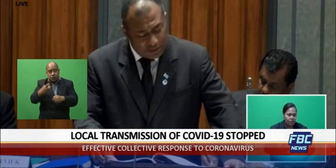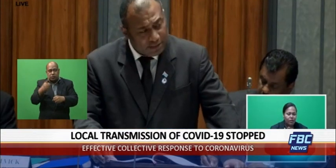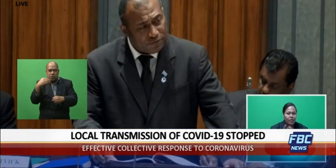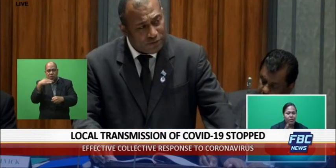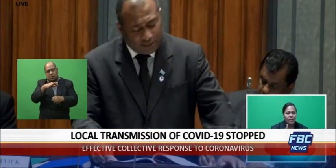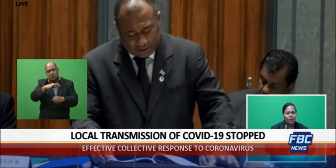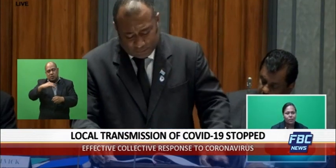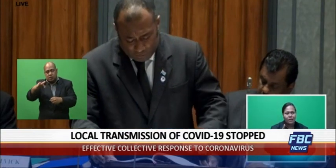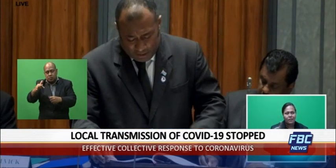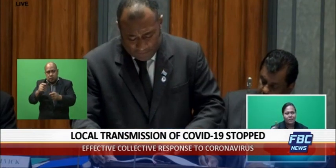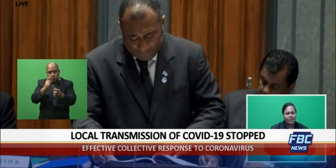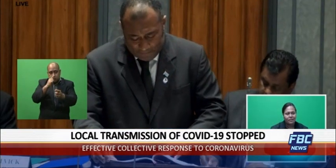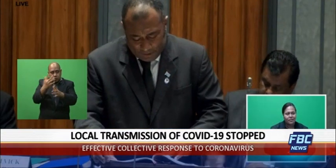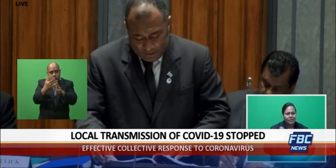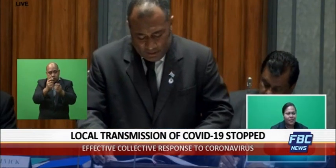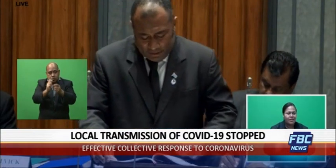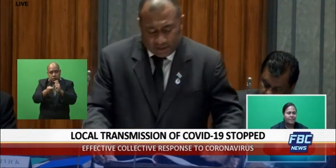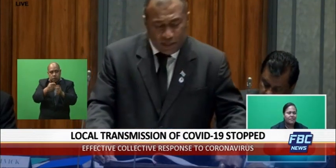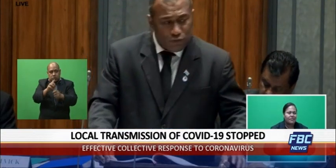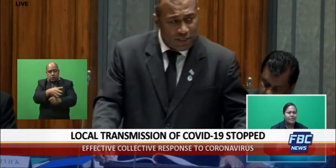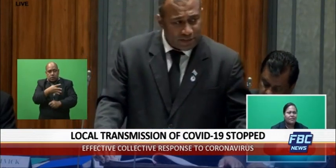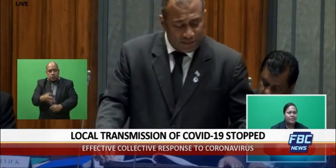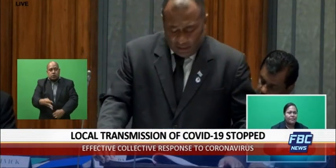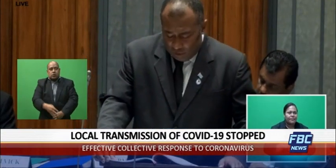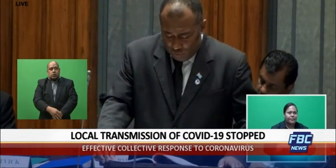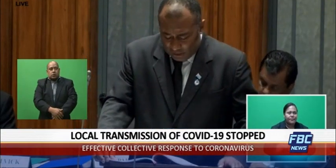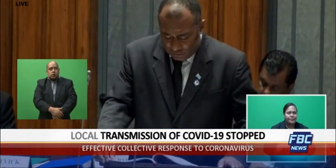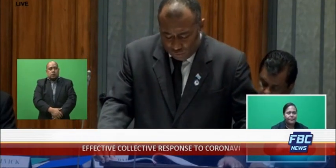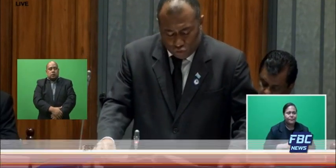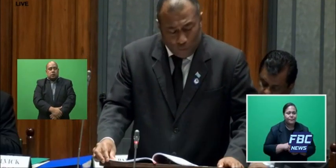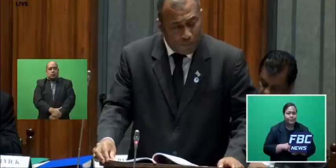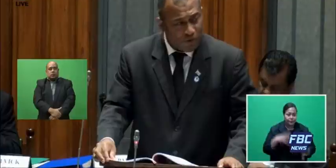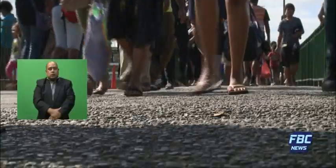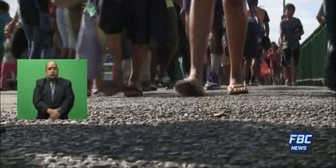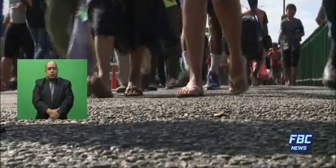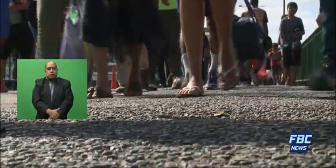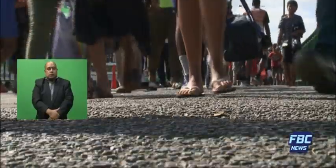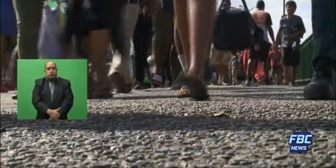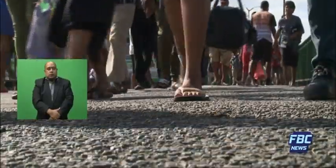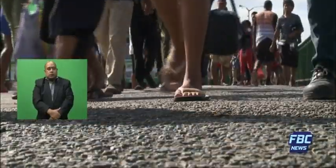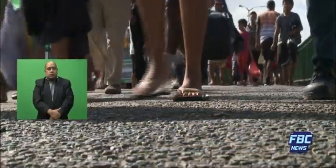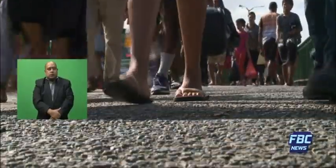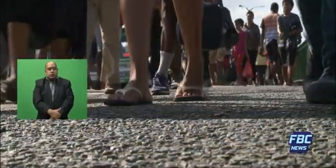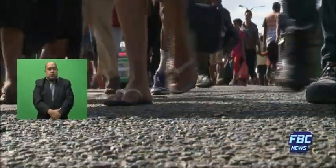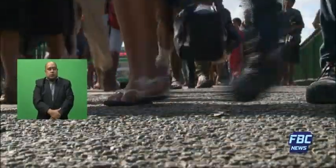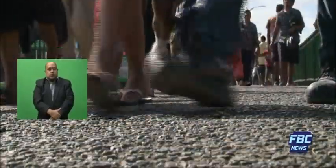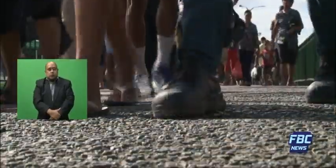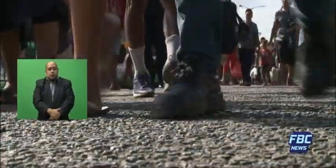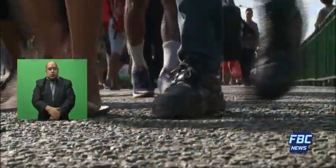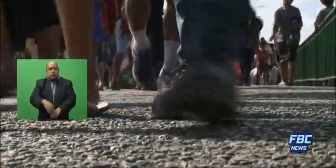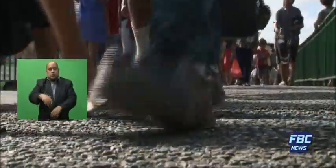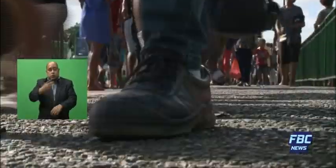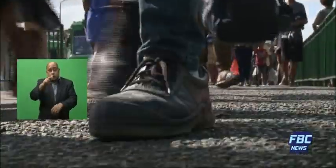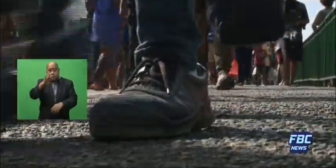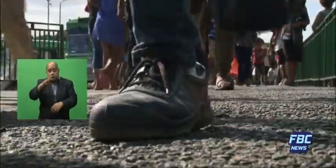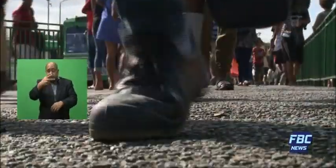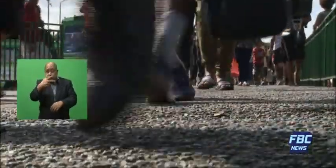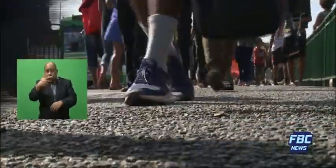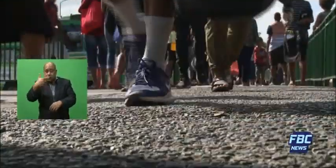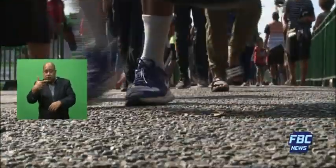averages 33 tests per day. This equates to 2.47 tests per 1,000